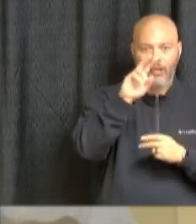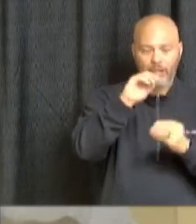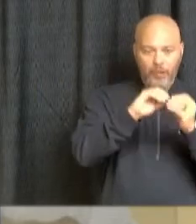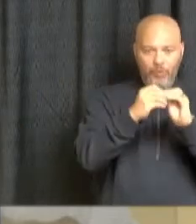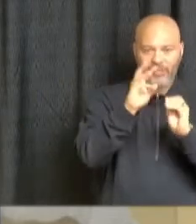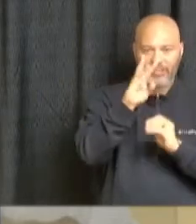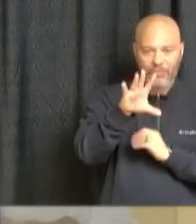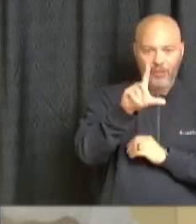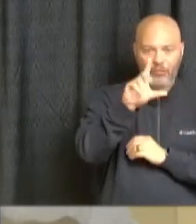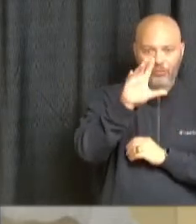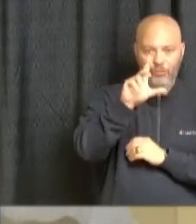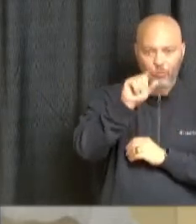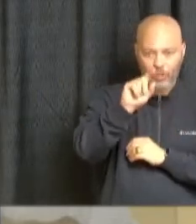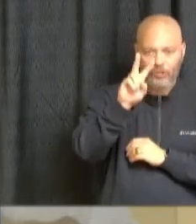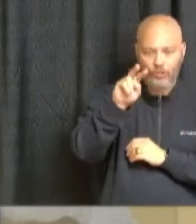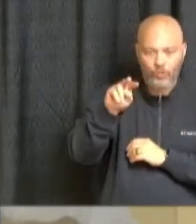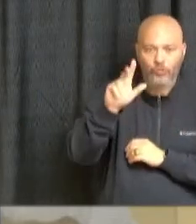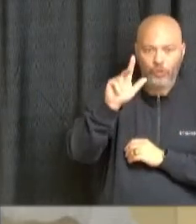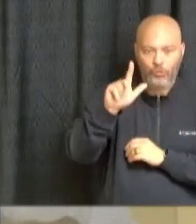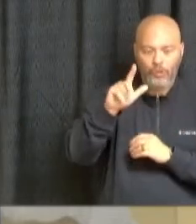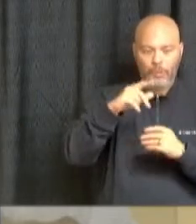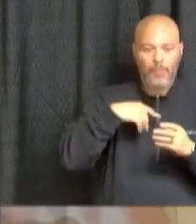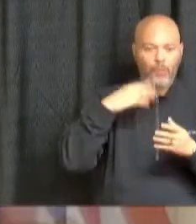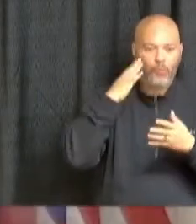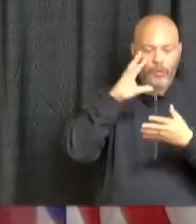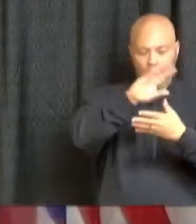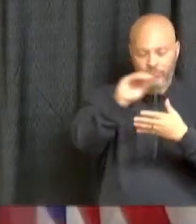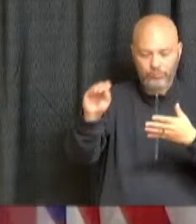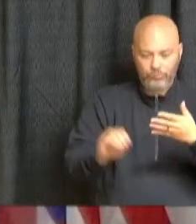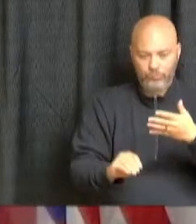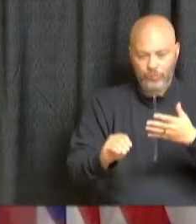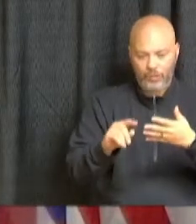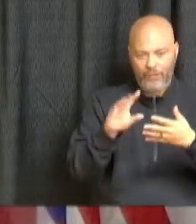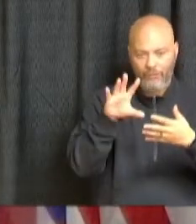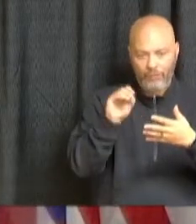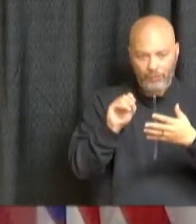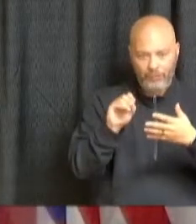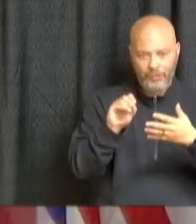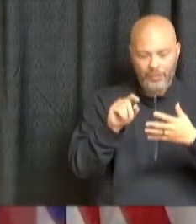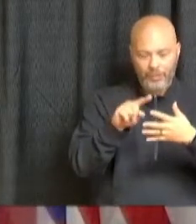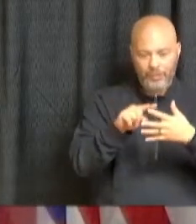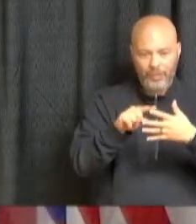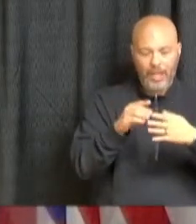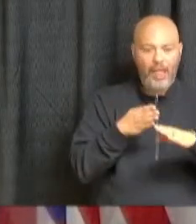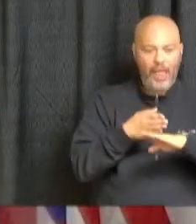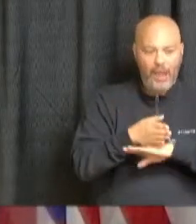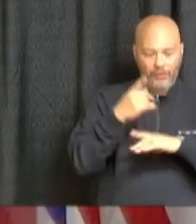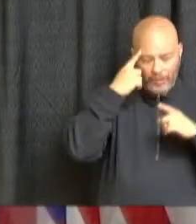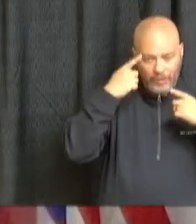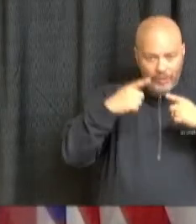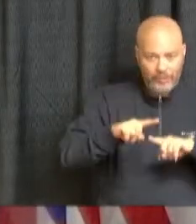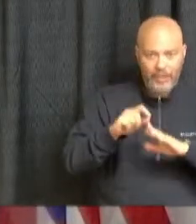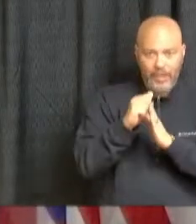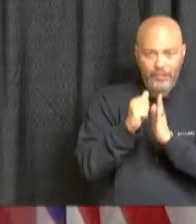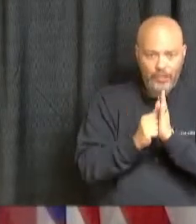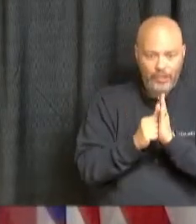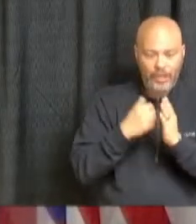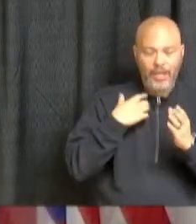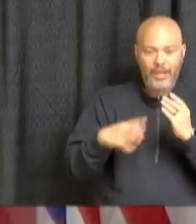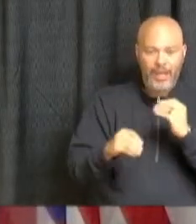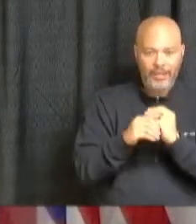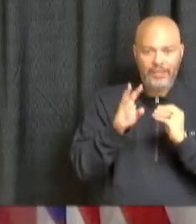65, 2022, 23. Thank you. We'll take up ordinance 50 right after the consent agenda and add